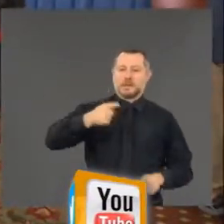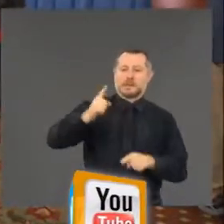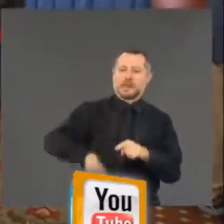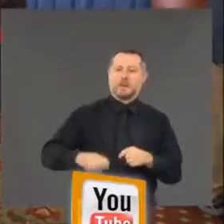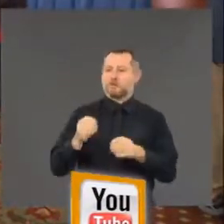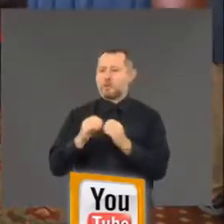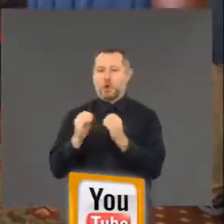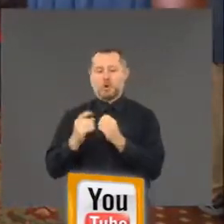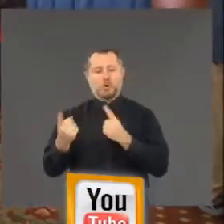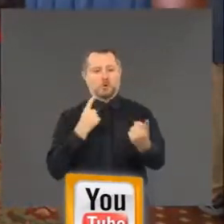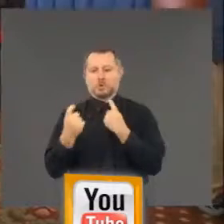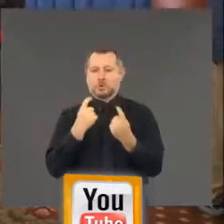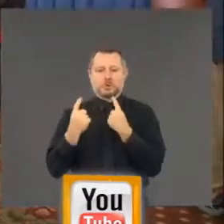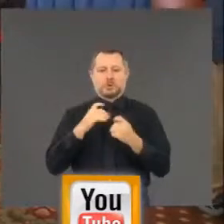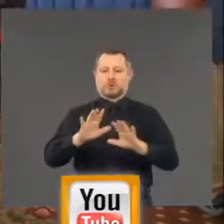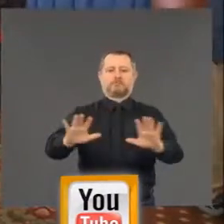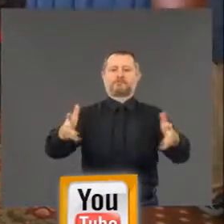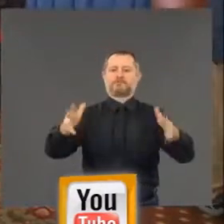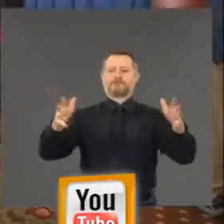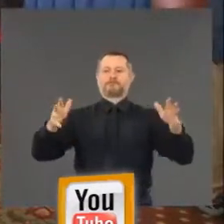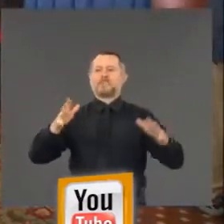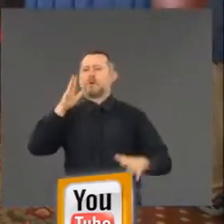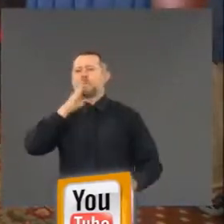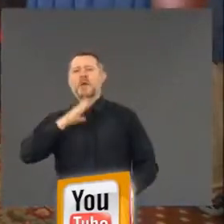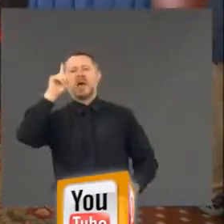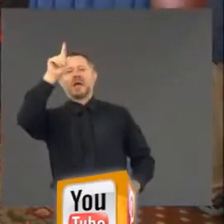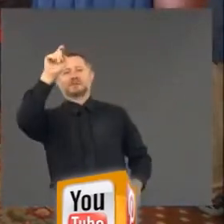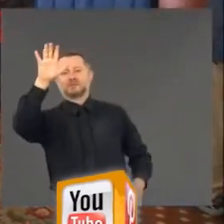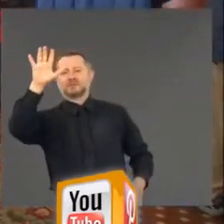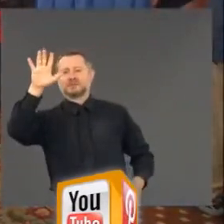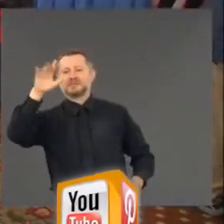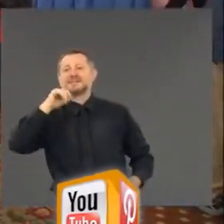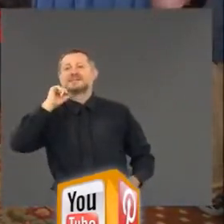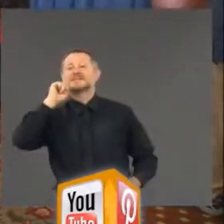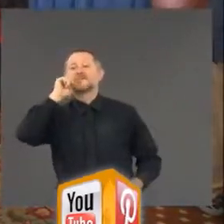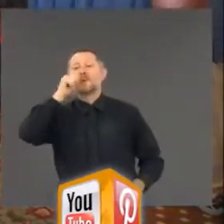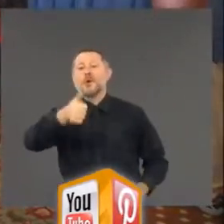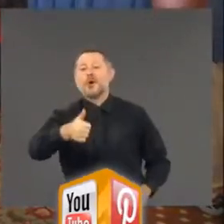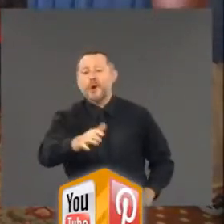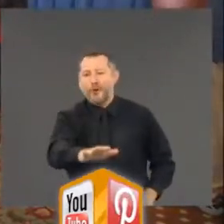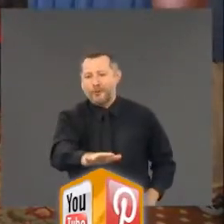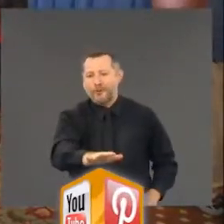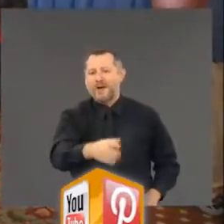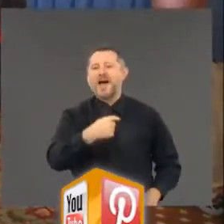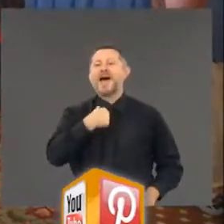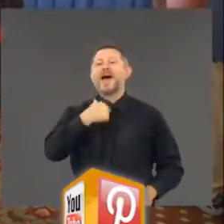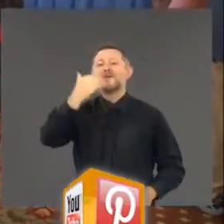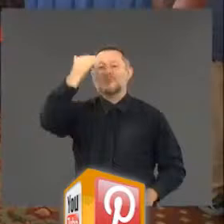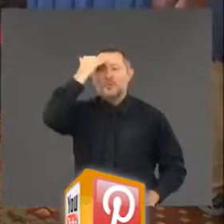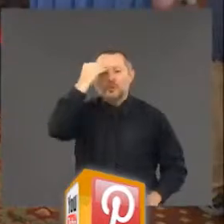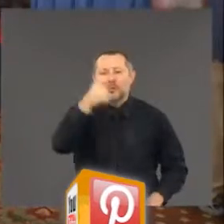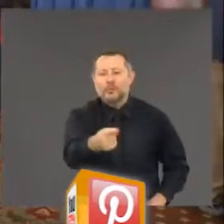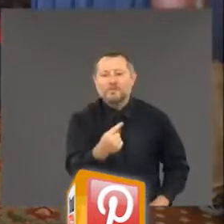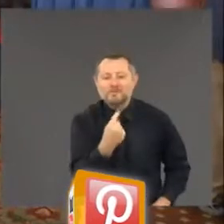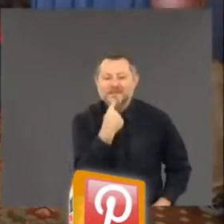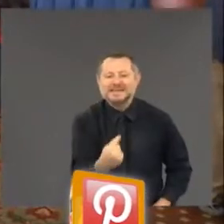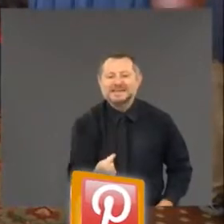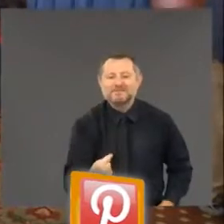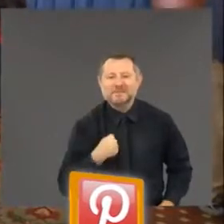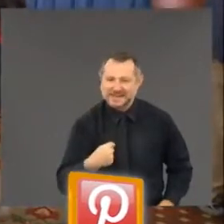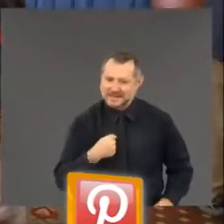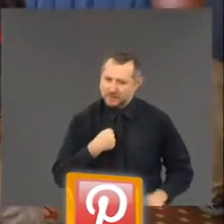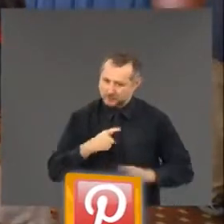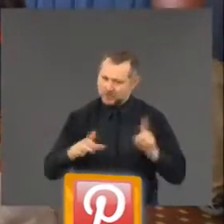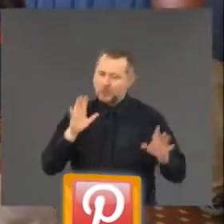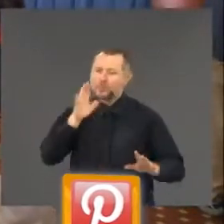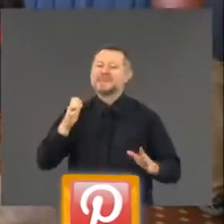don't think we can do any more than that. I will be here tomorrow. I know you miss me, but I will be